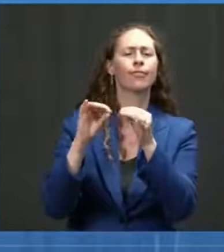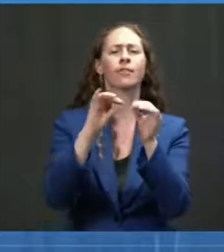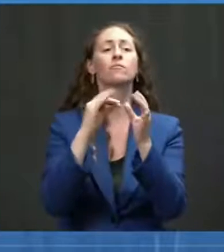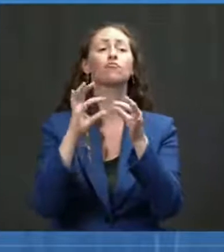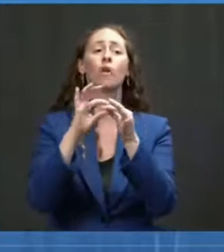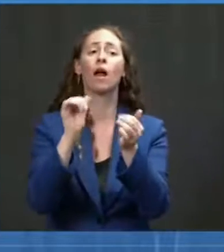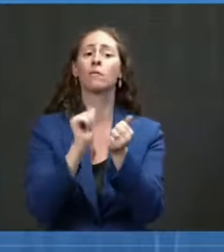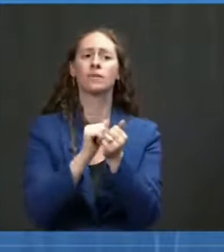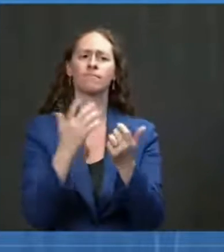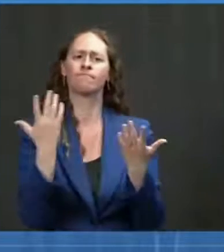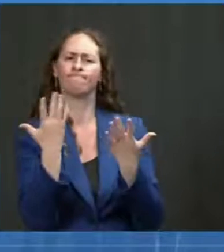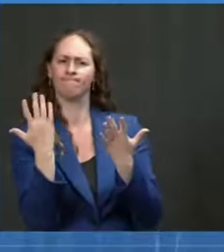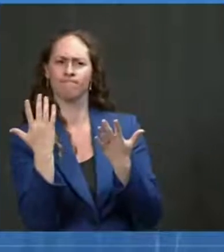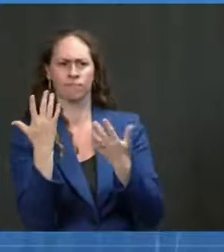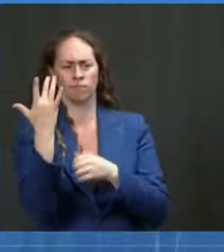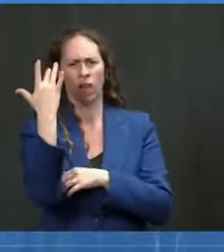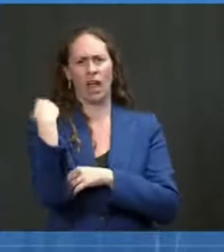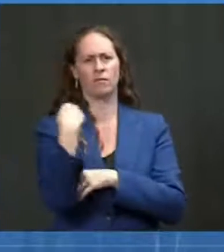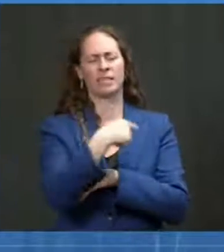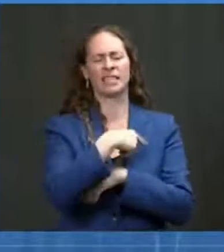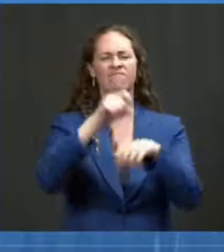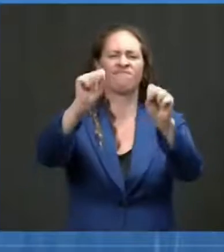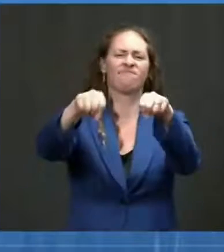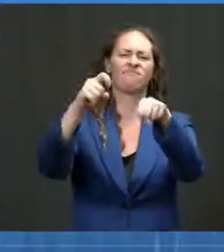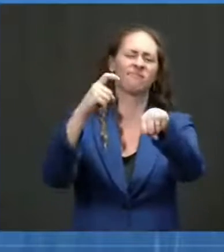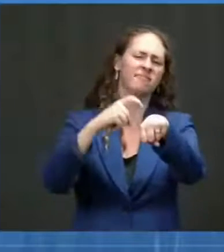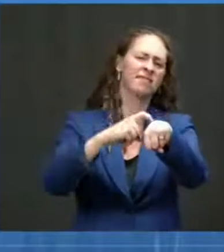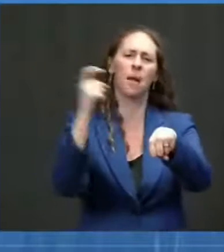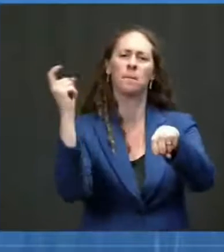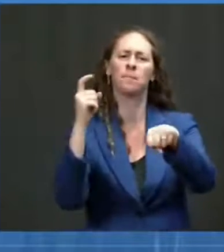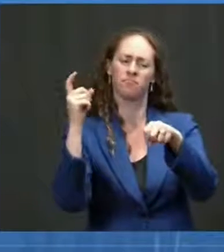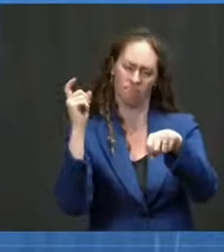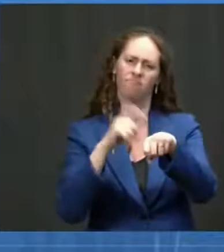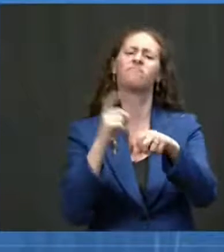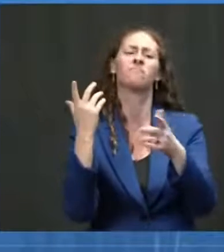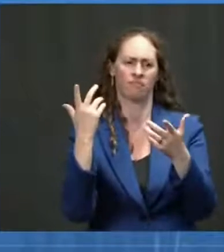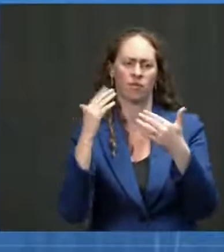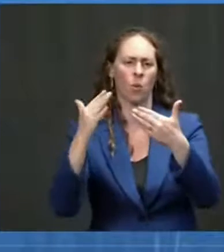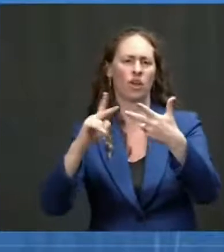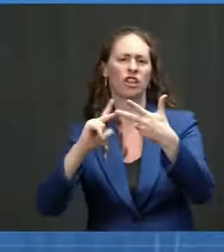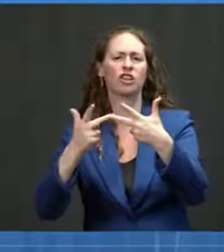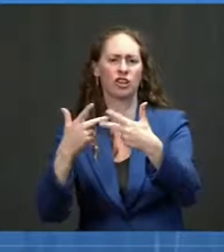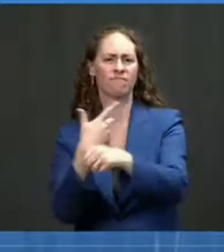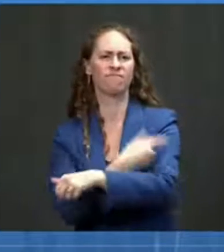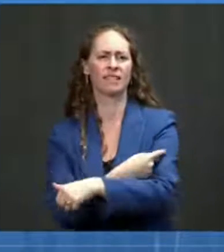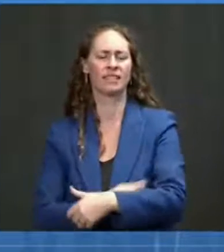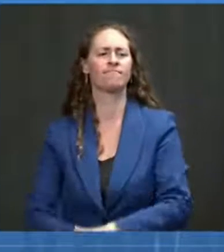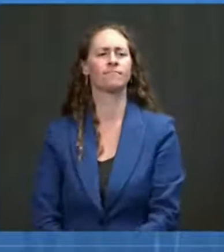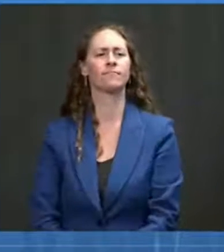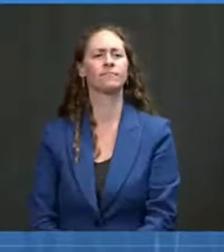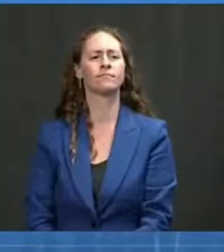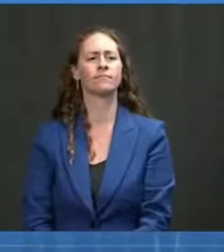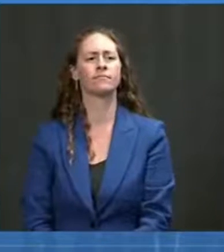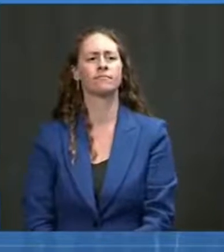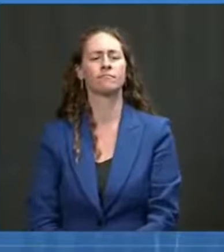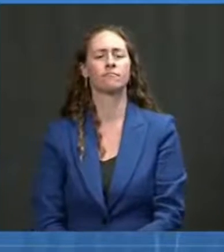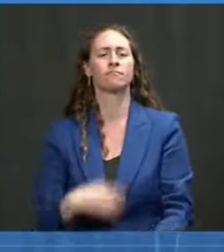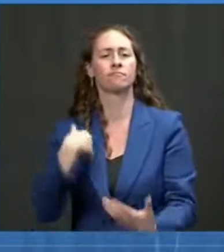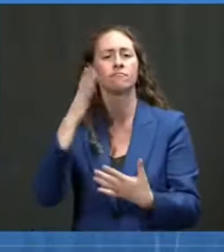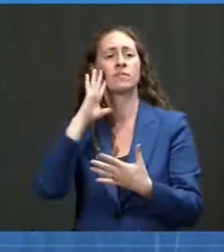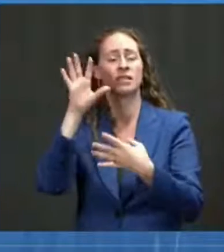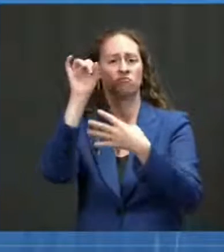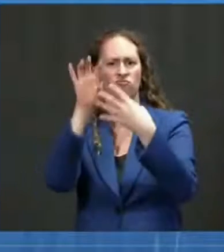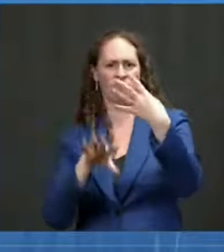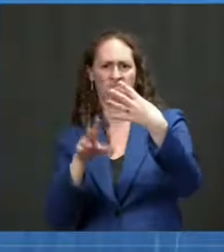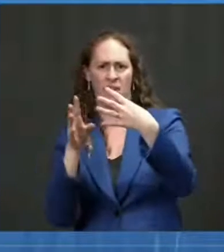would support a third booster mRNA immunization. I will make 4 points and show you